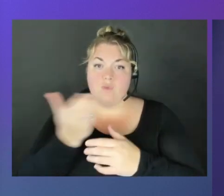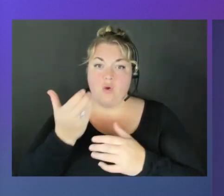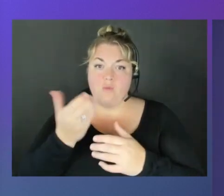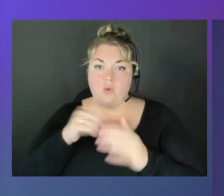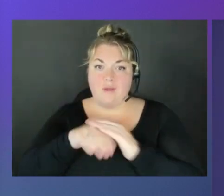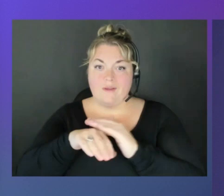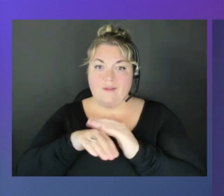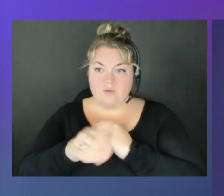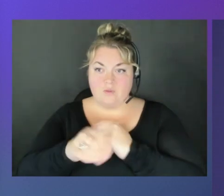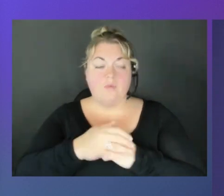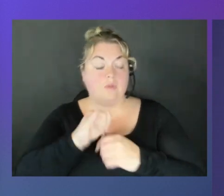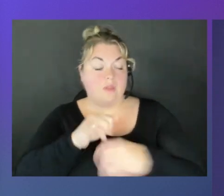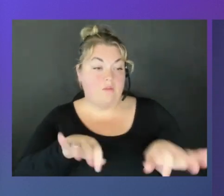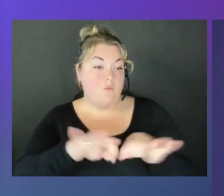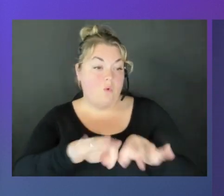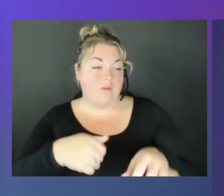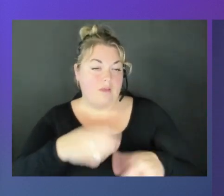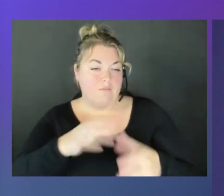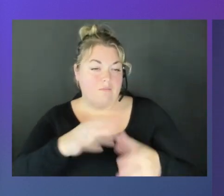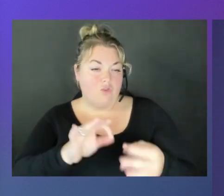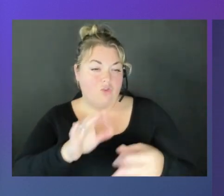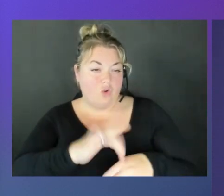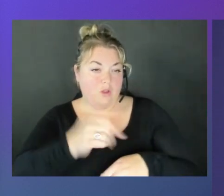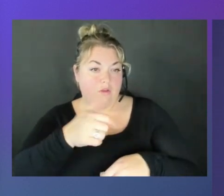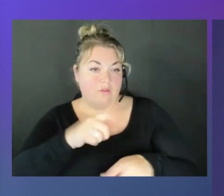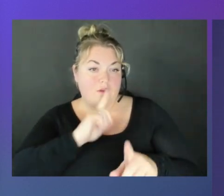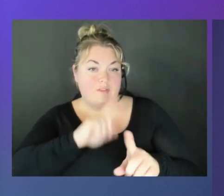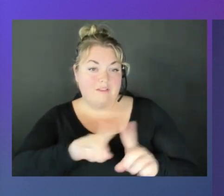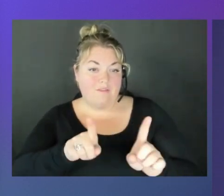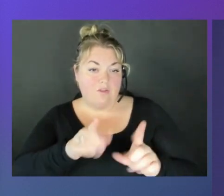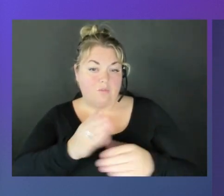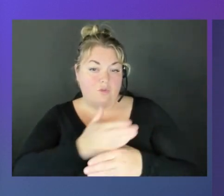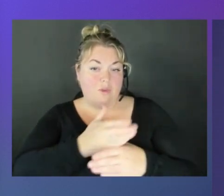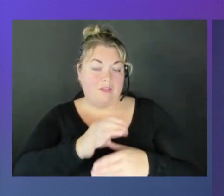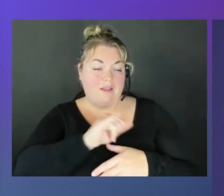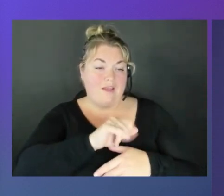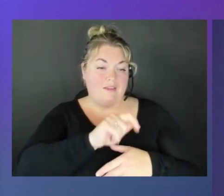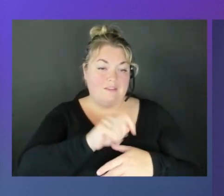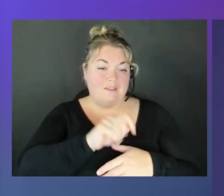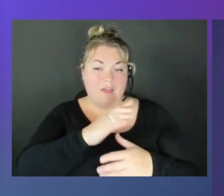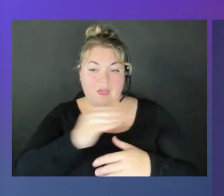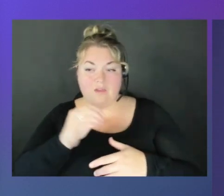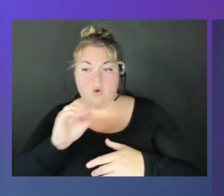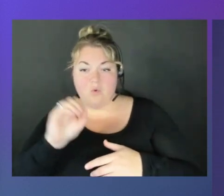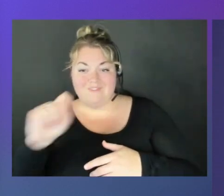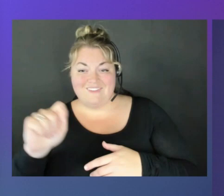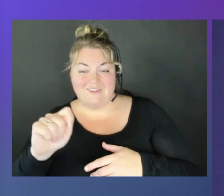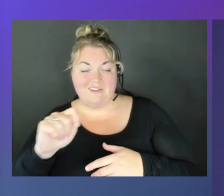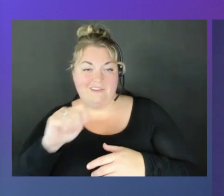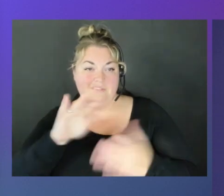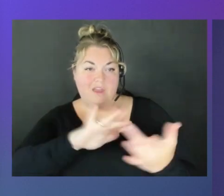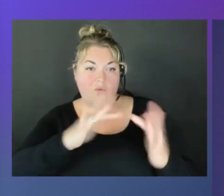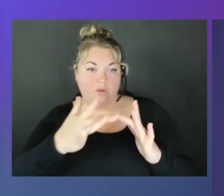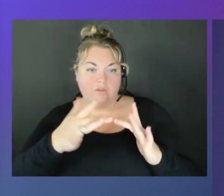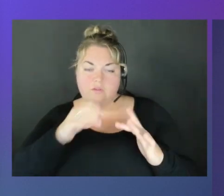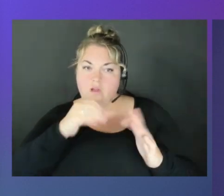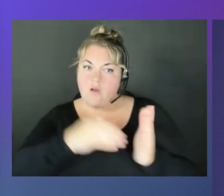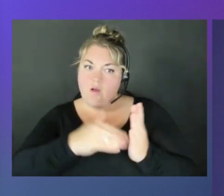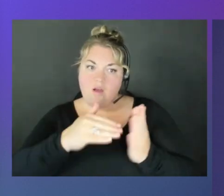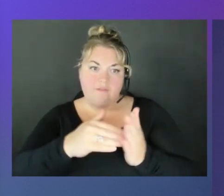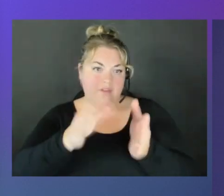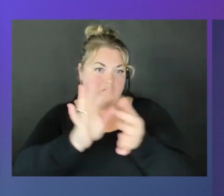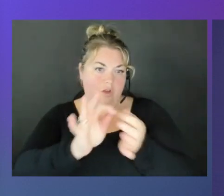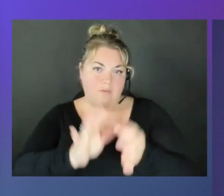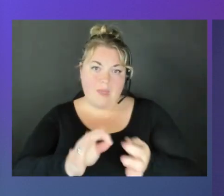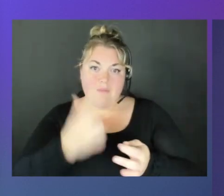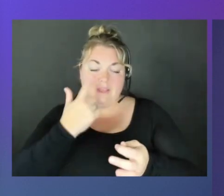I mentioned earlier there's a difference between IT and OT networks. And That's right. I don't think it's often talked about because they